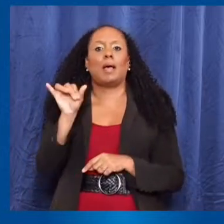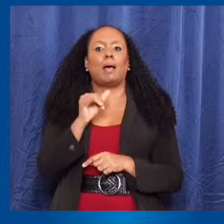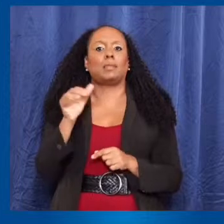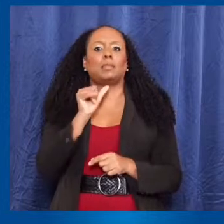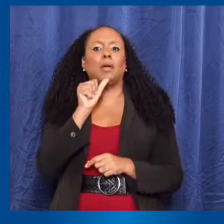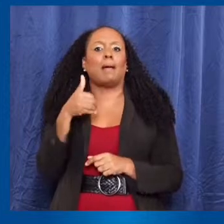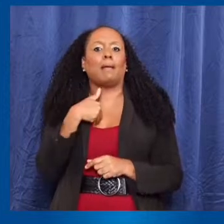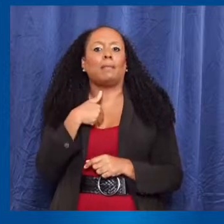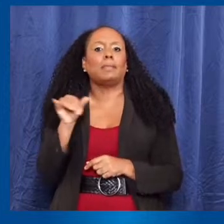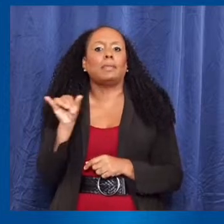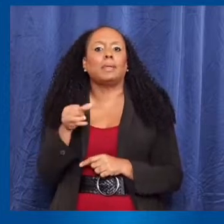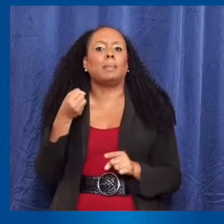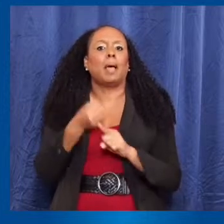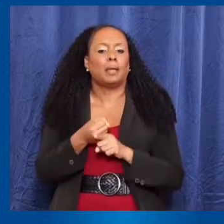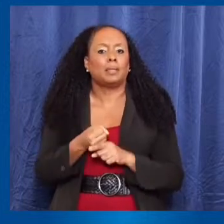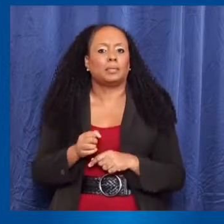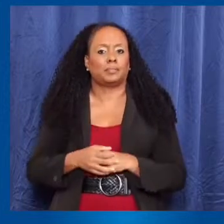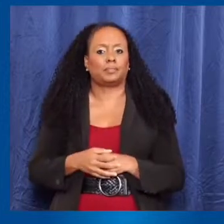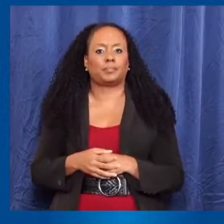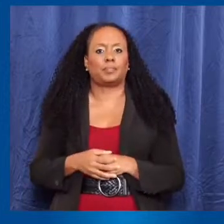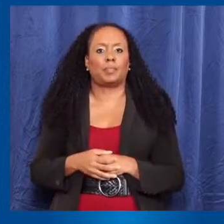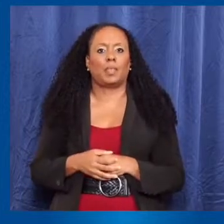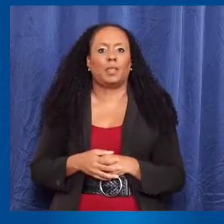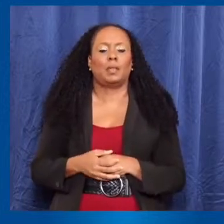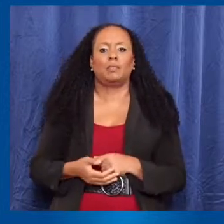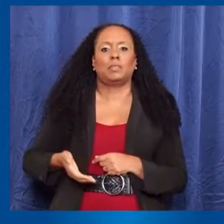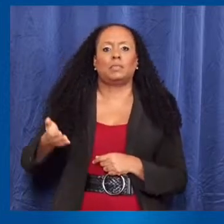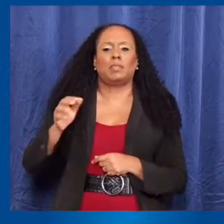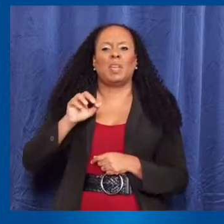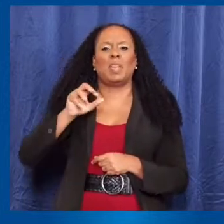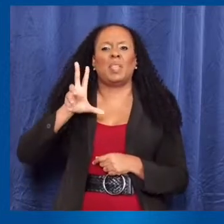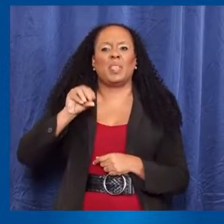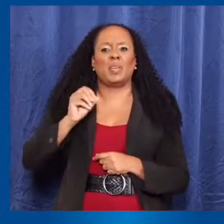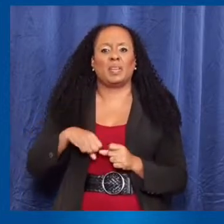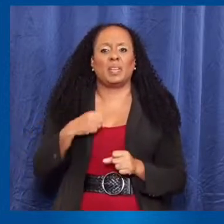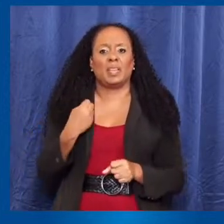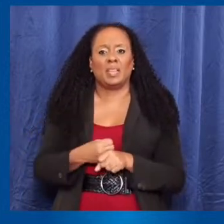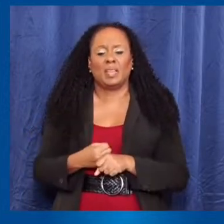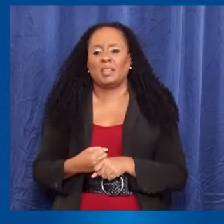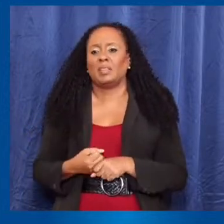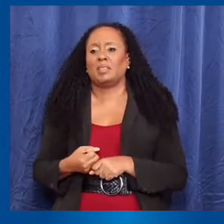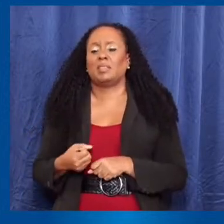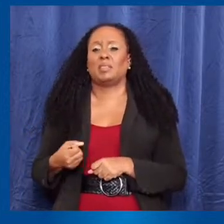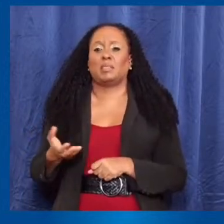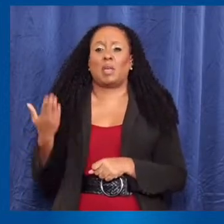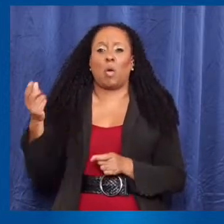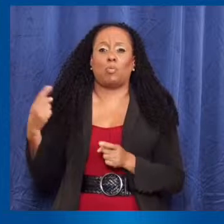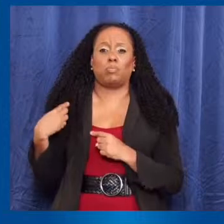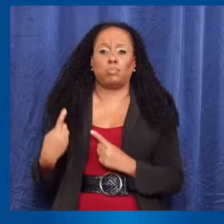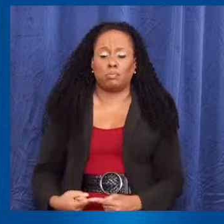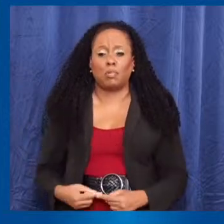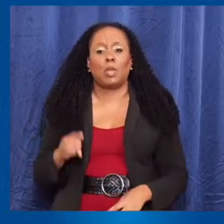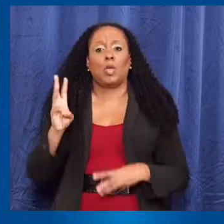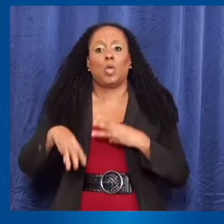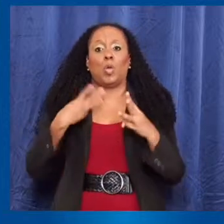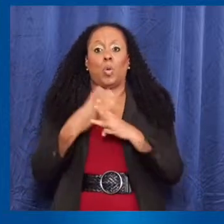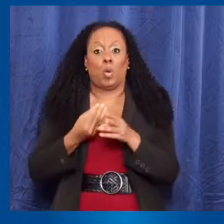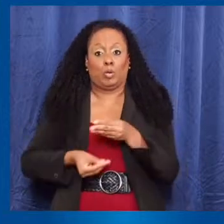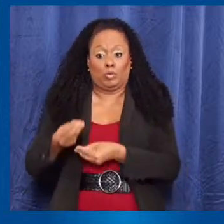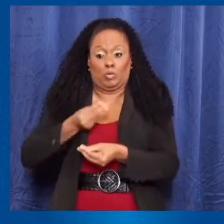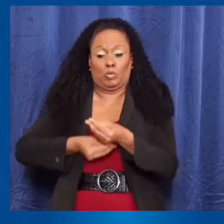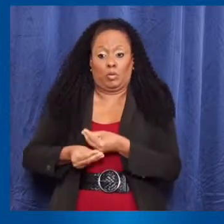for the last 3 decades, we've made the point that the World Trade Organization has literally